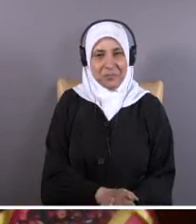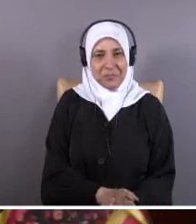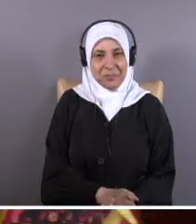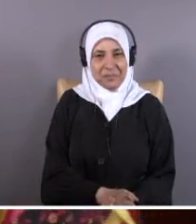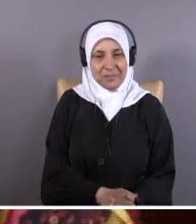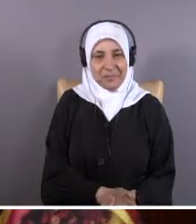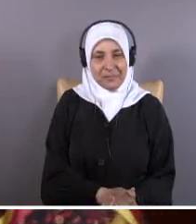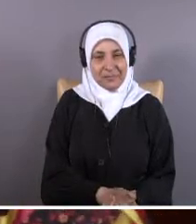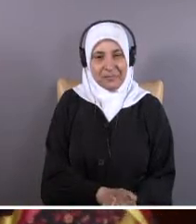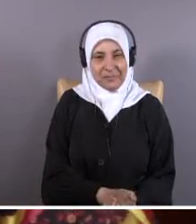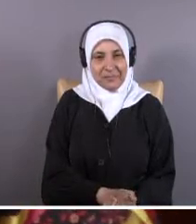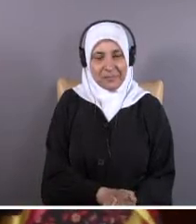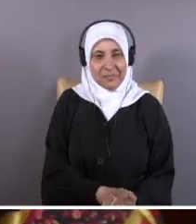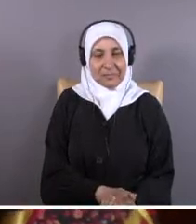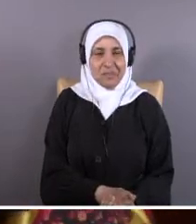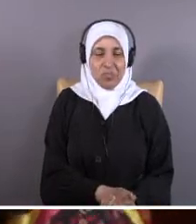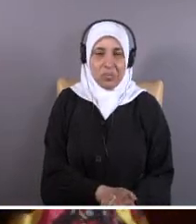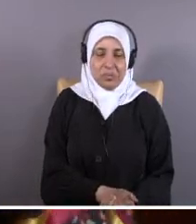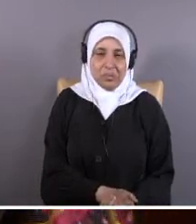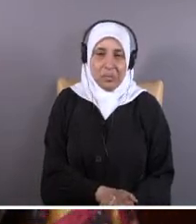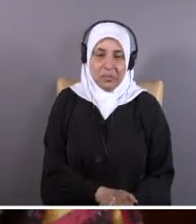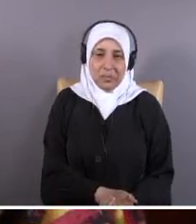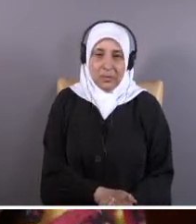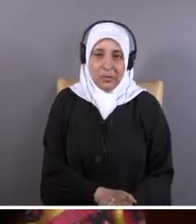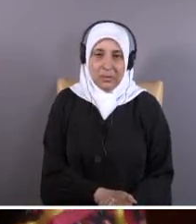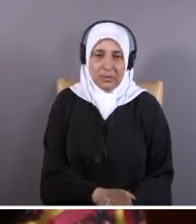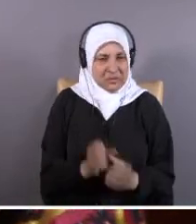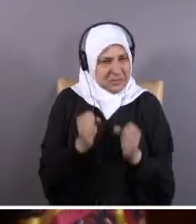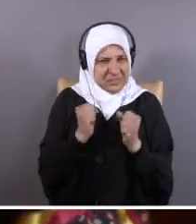to be humble.